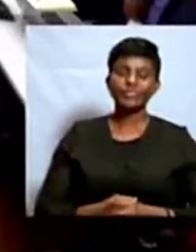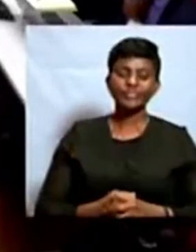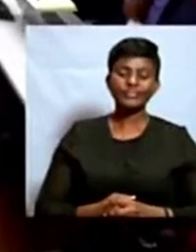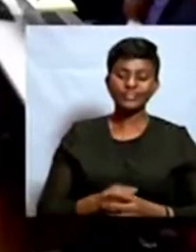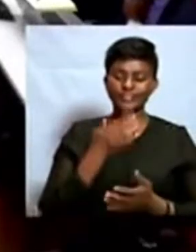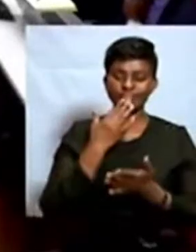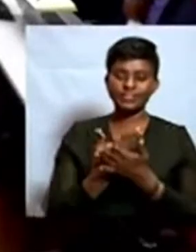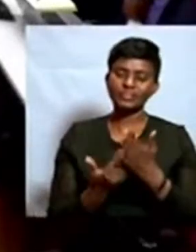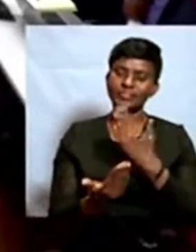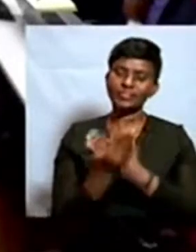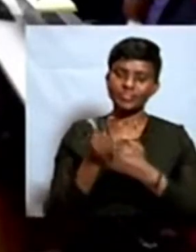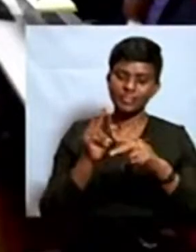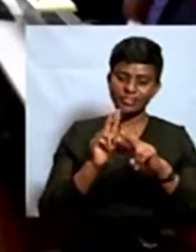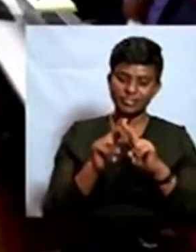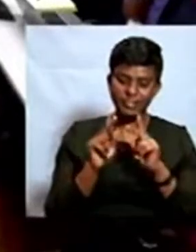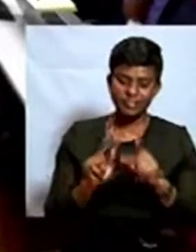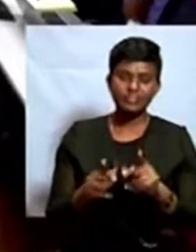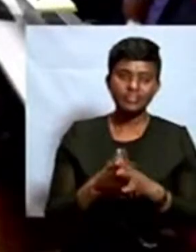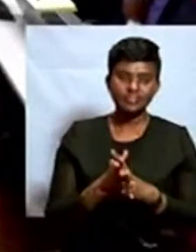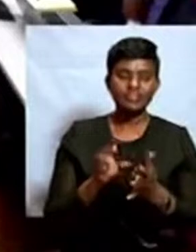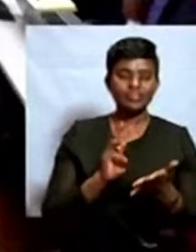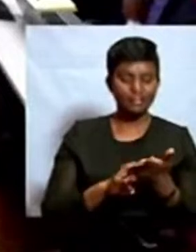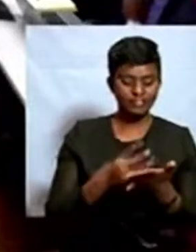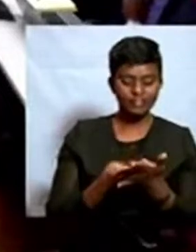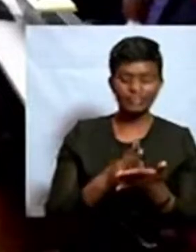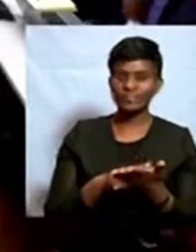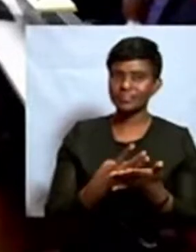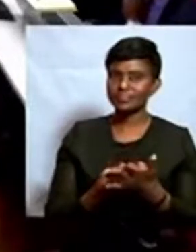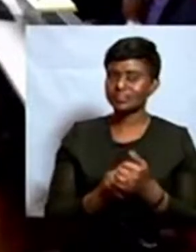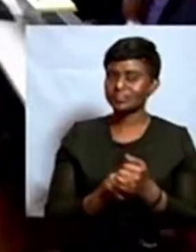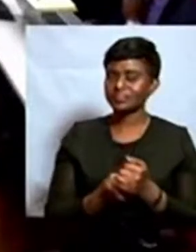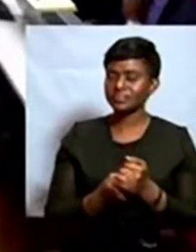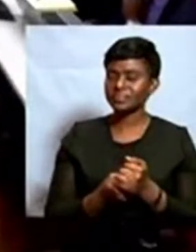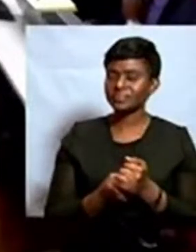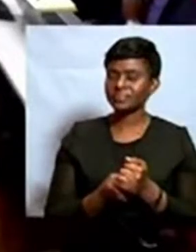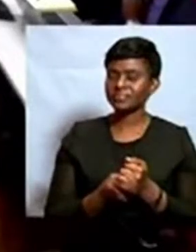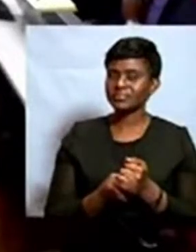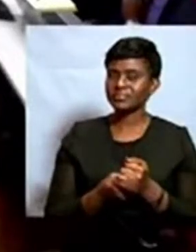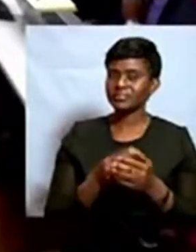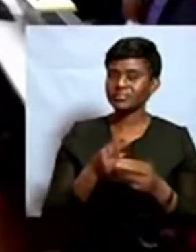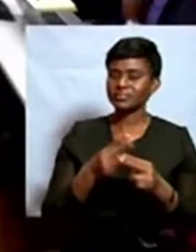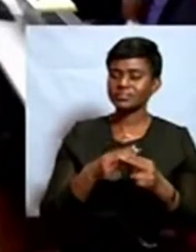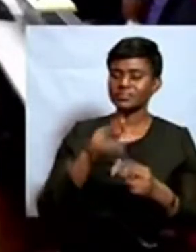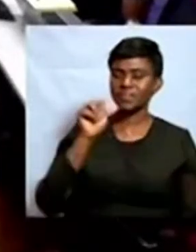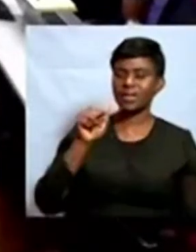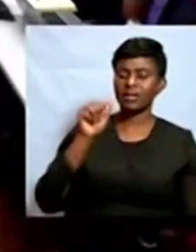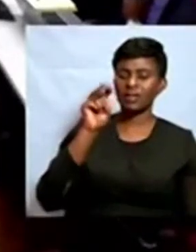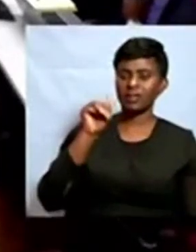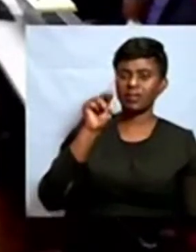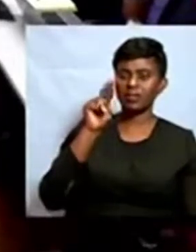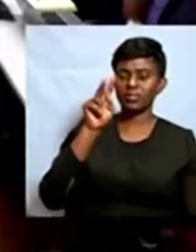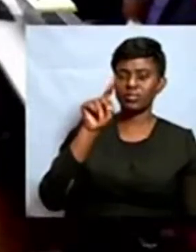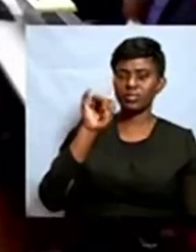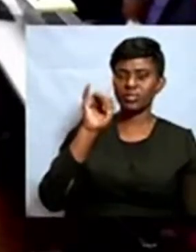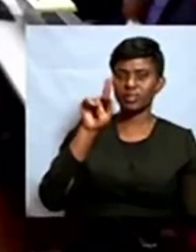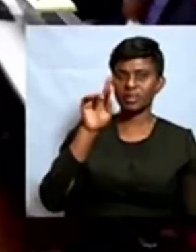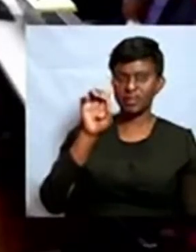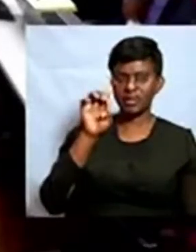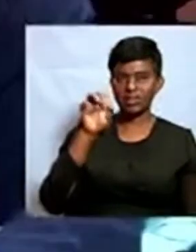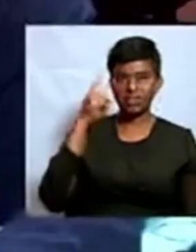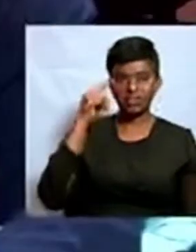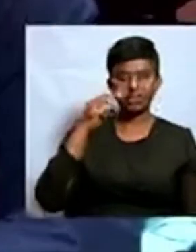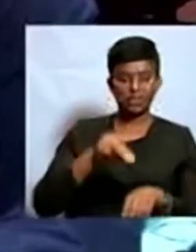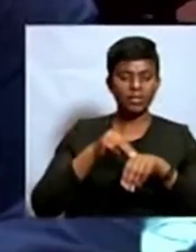Good morning, Chair. Good morning, witness. I'm Engineer Oliver Amutike, Member of Parliament for Mongo